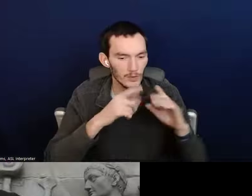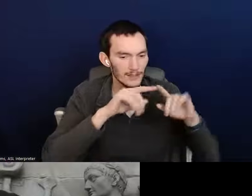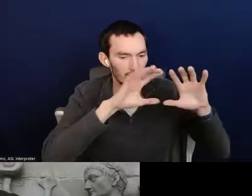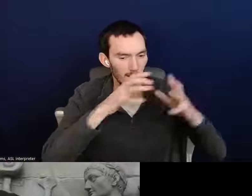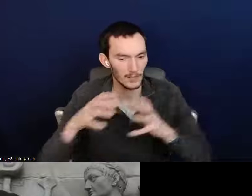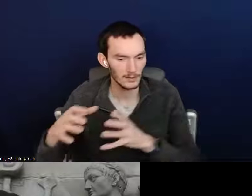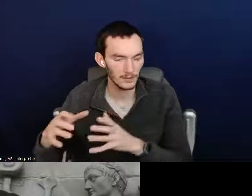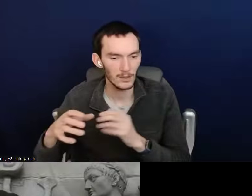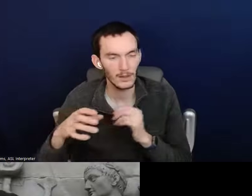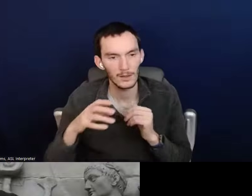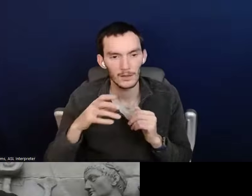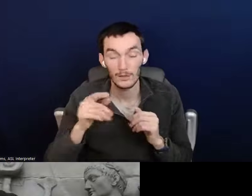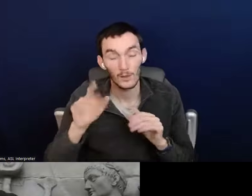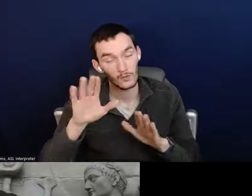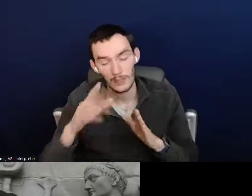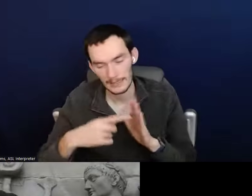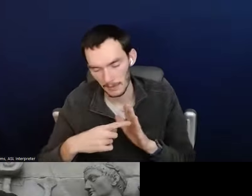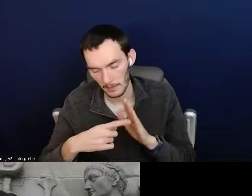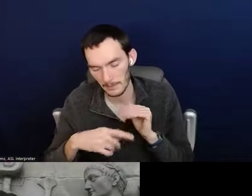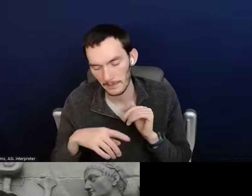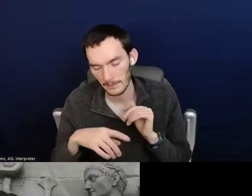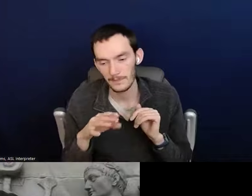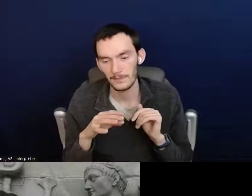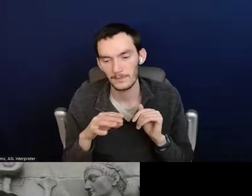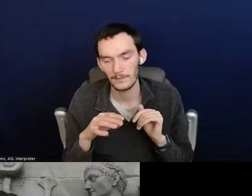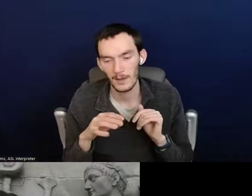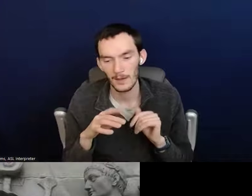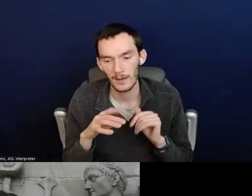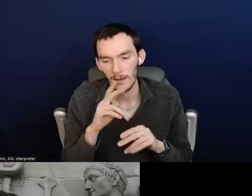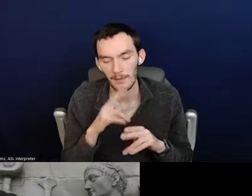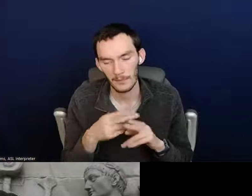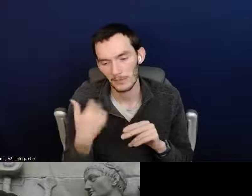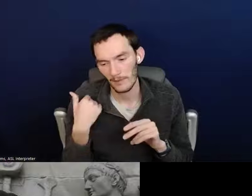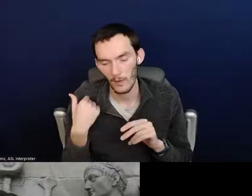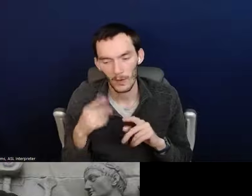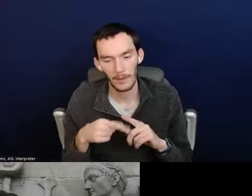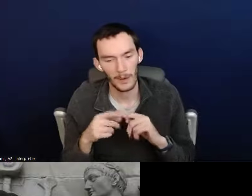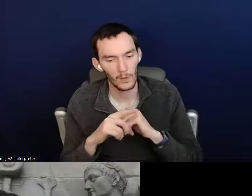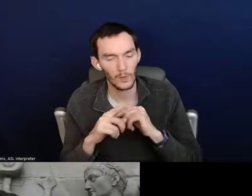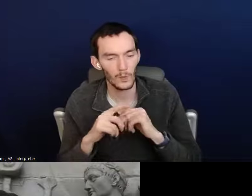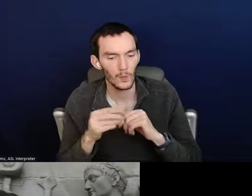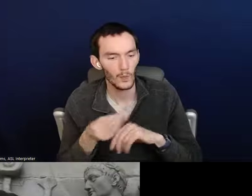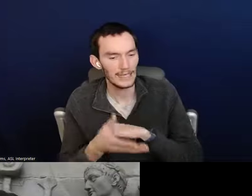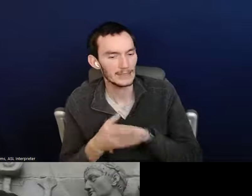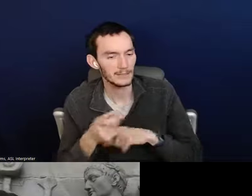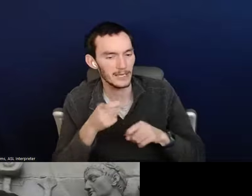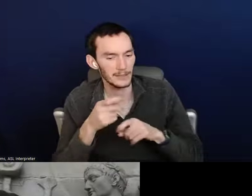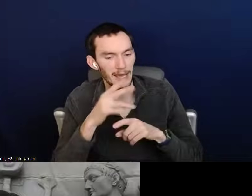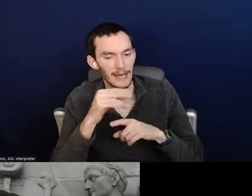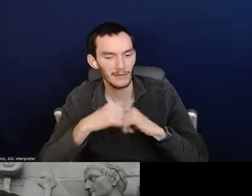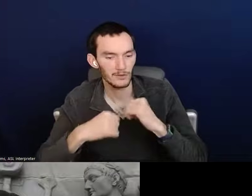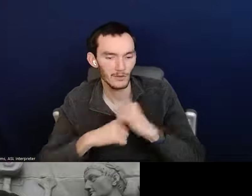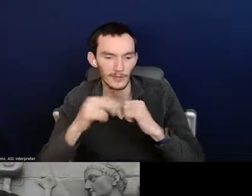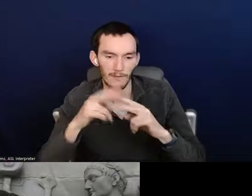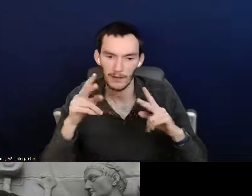easily. So here's a great example. So as I'd mentioned, the waste management and the infrastructure is very